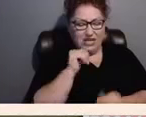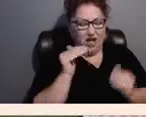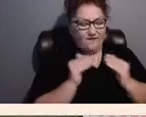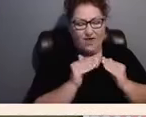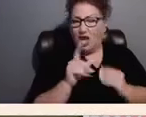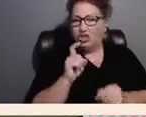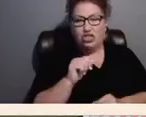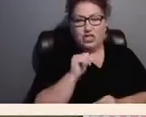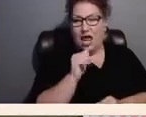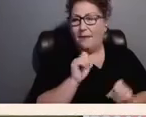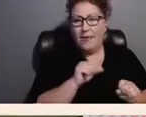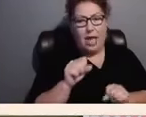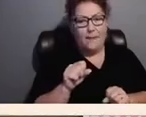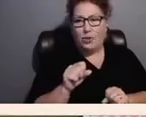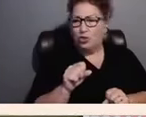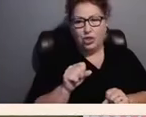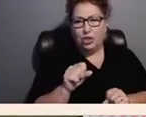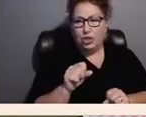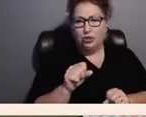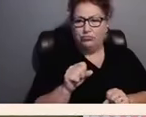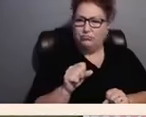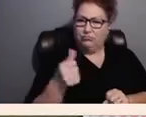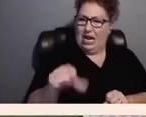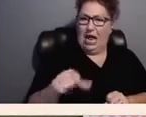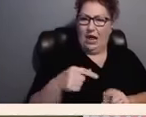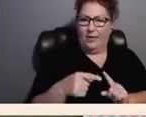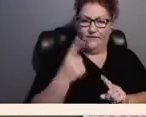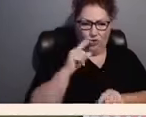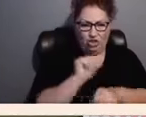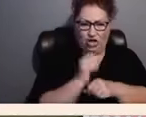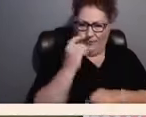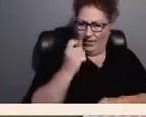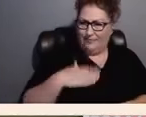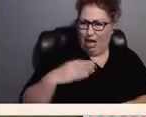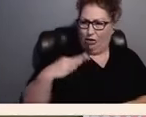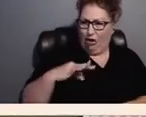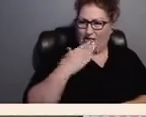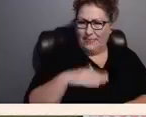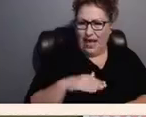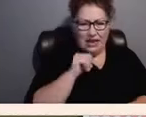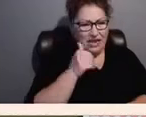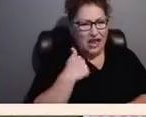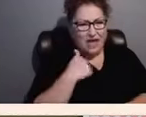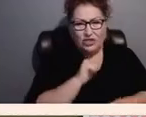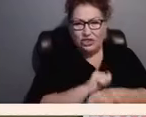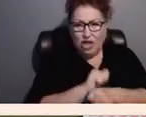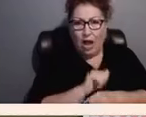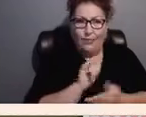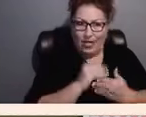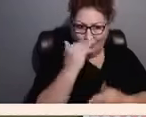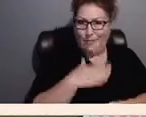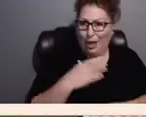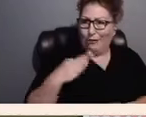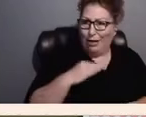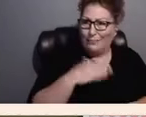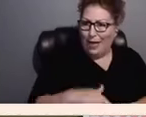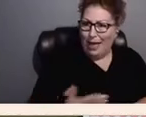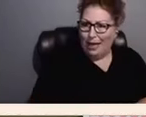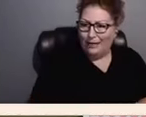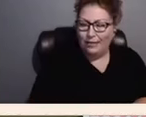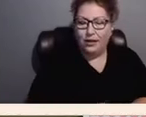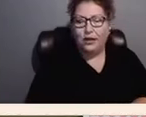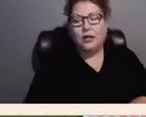to turn me away from a job just because my credit's bad. I didn't have a job and that's why my credit's bad. So, you know,